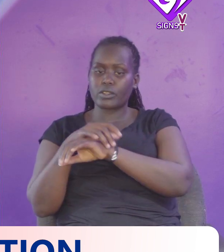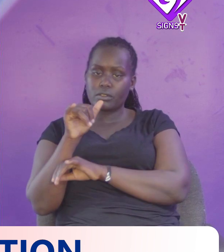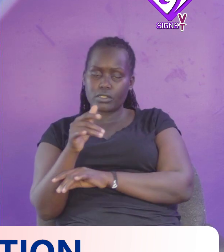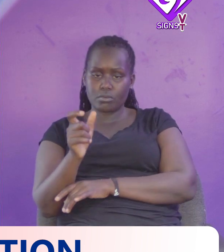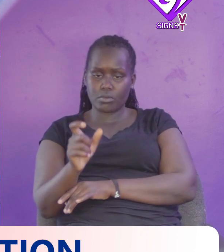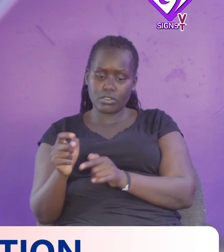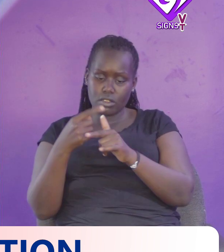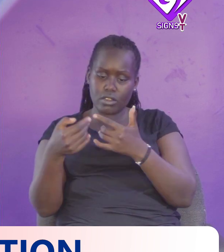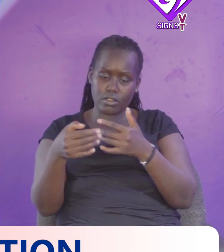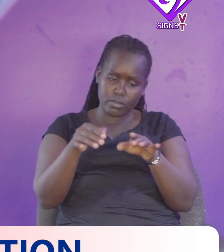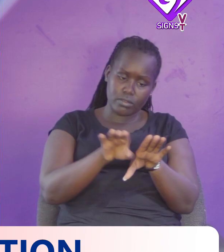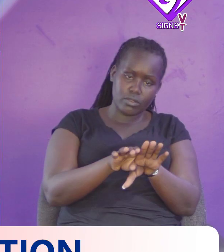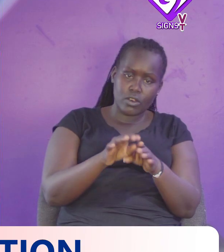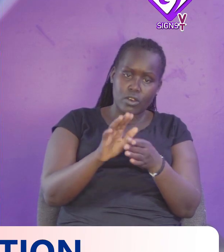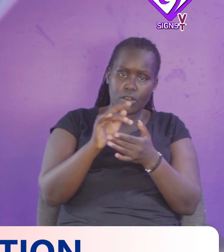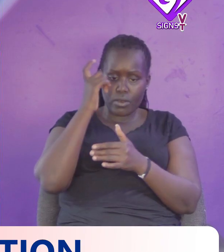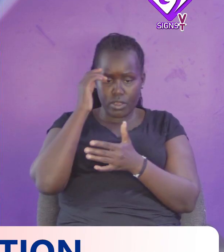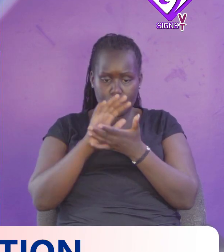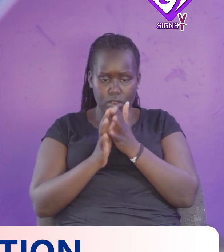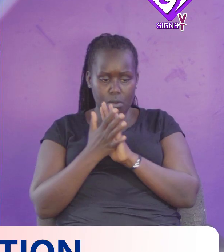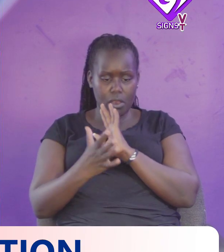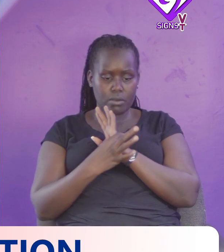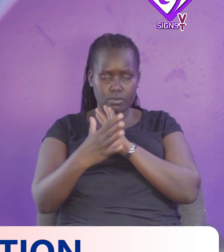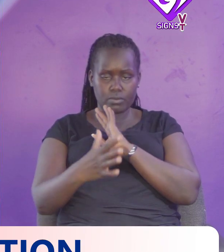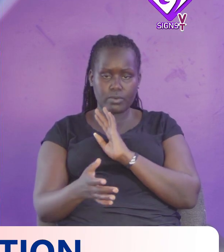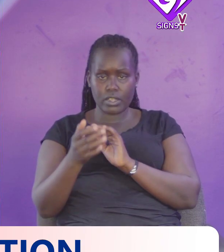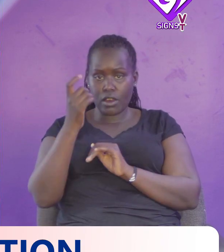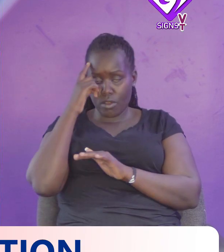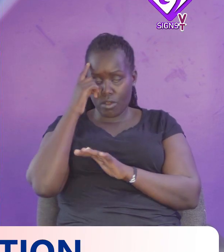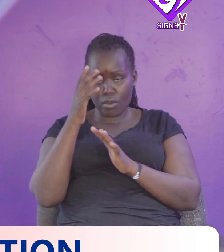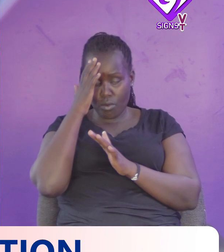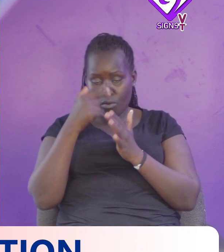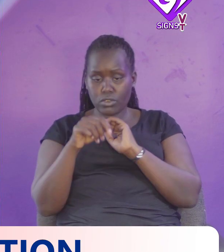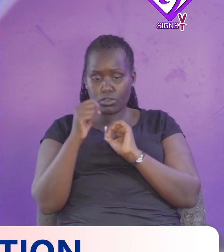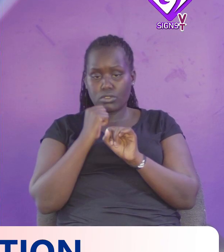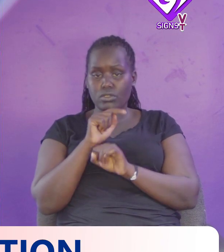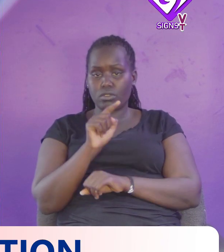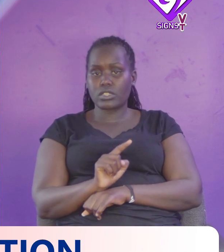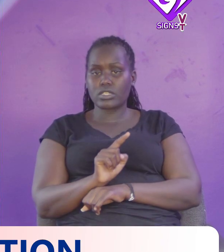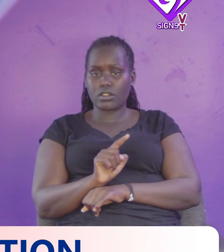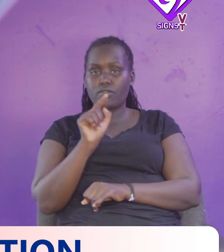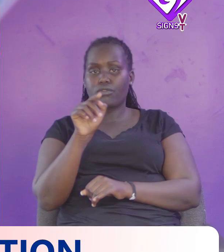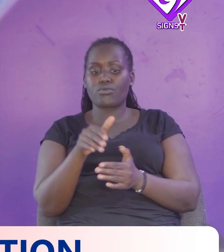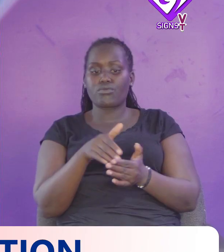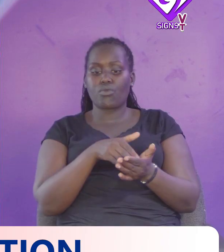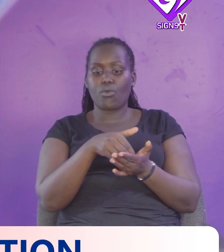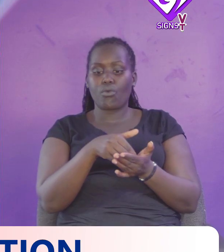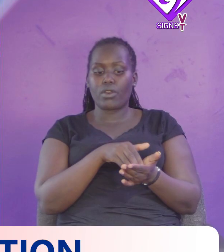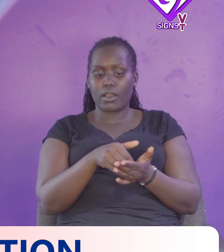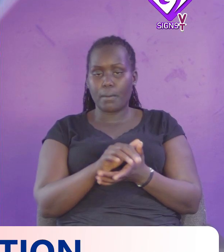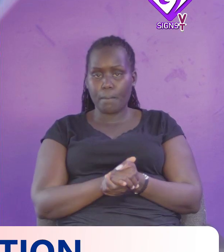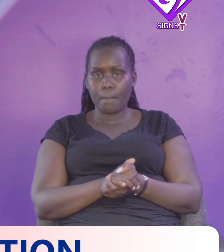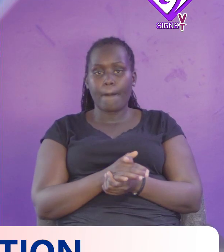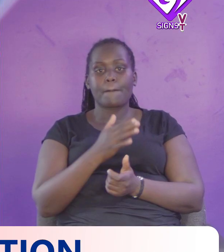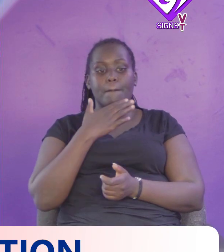that you think that you can be a star, my friend, you know what you're doing to yourself? You're telling us that you're so weak. You don't want